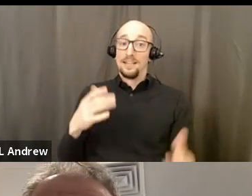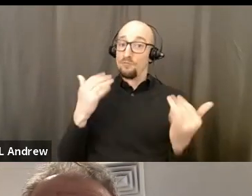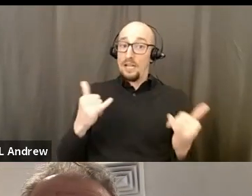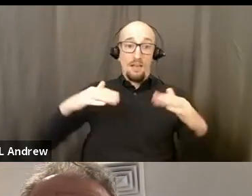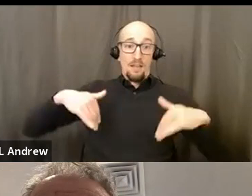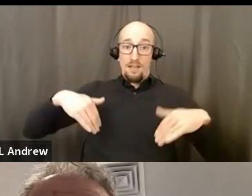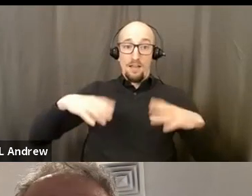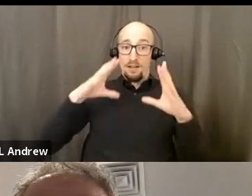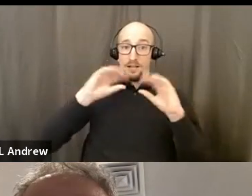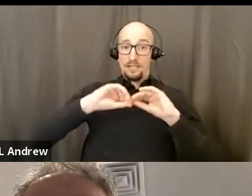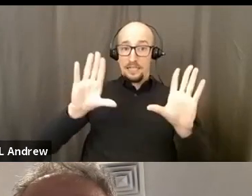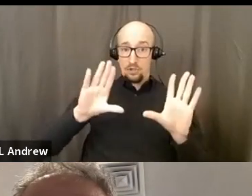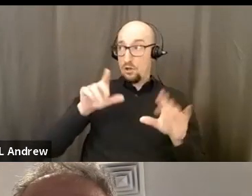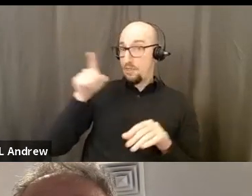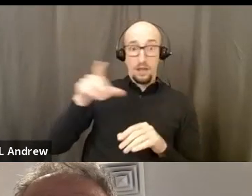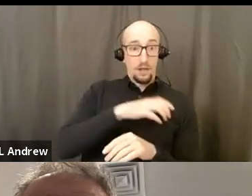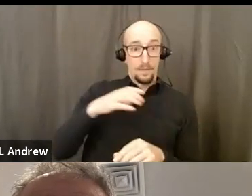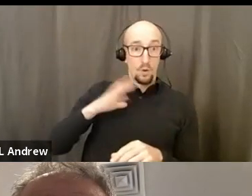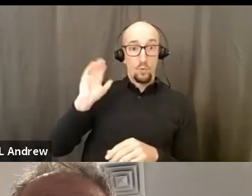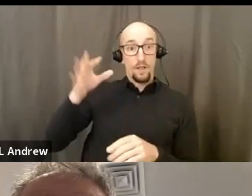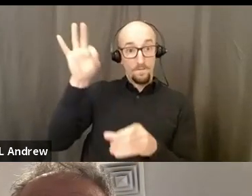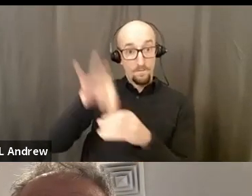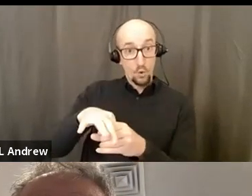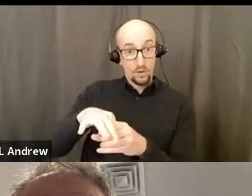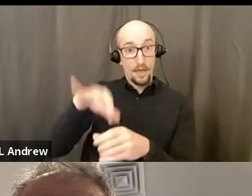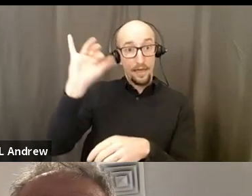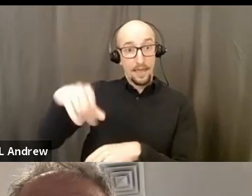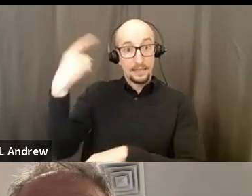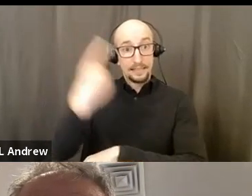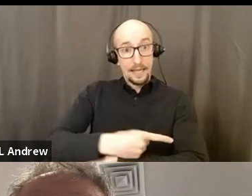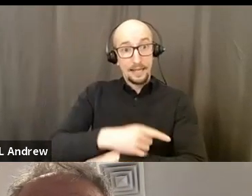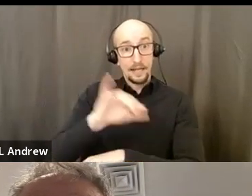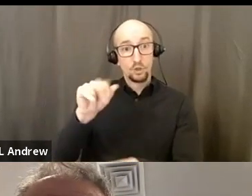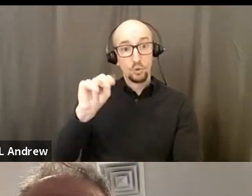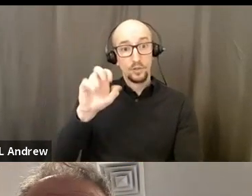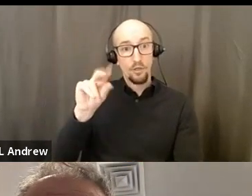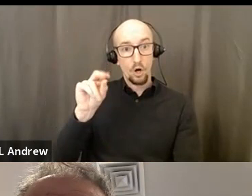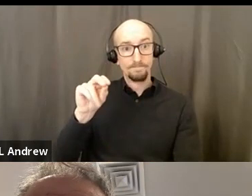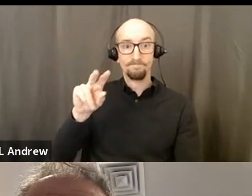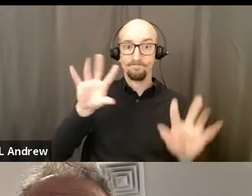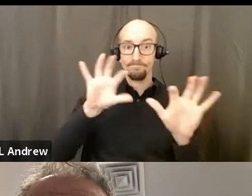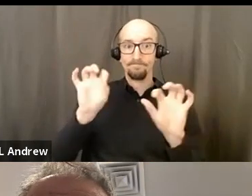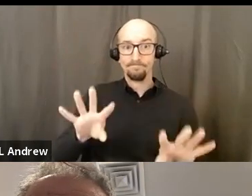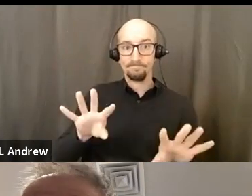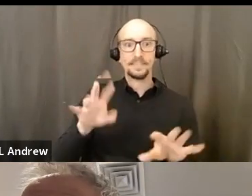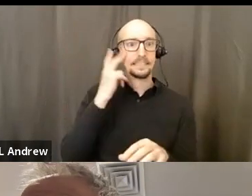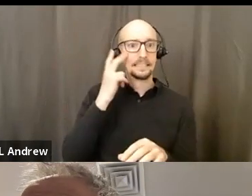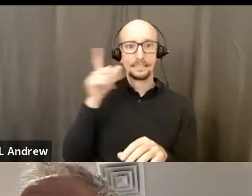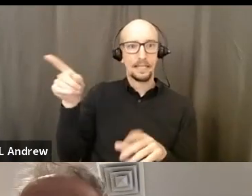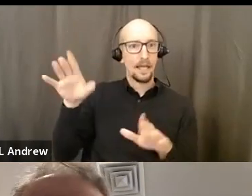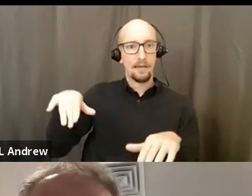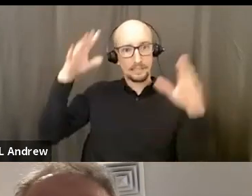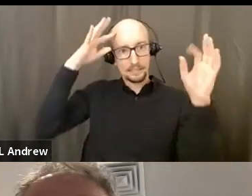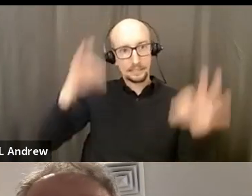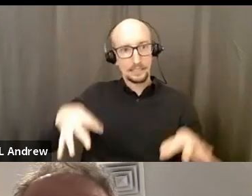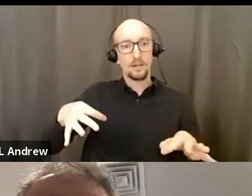committee will vote on the recommendations on the 30th, or whether there will be